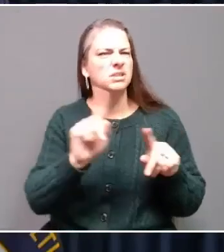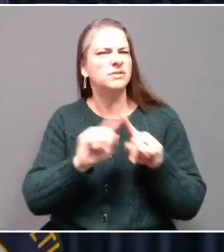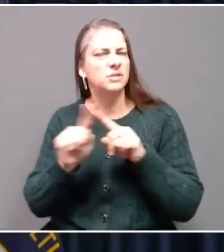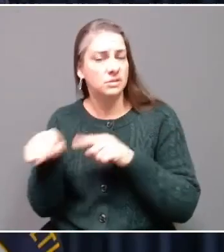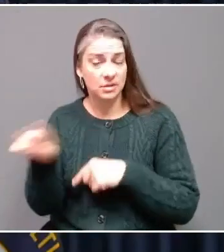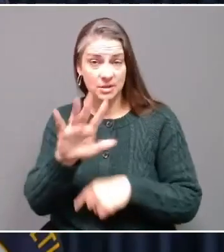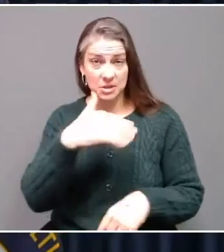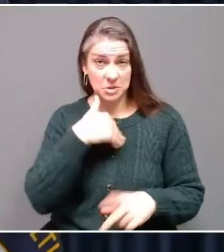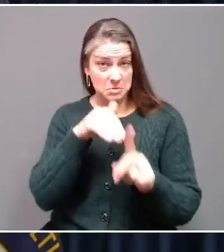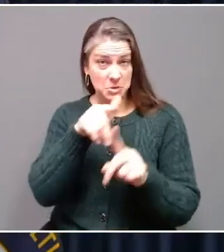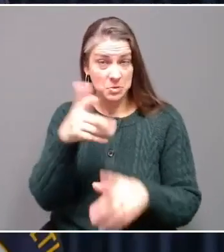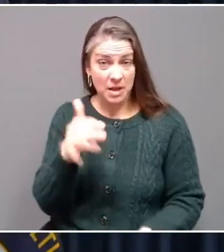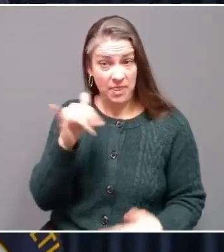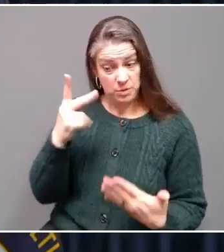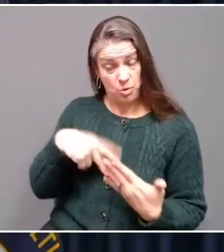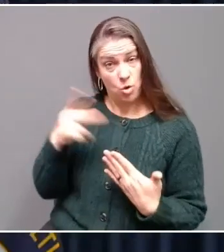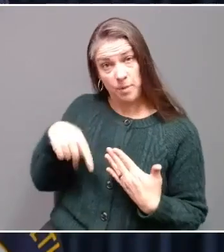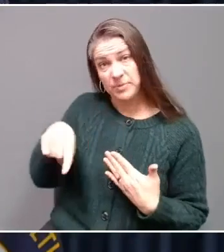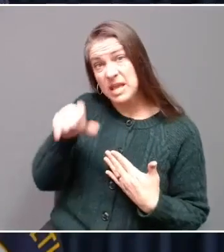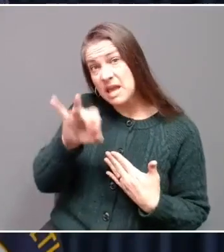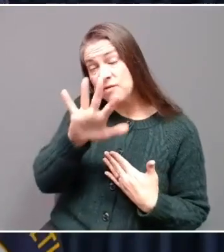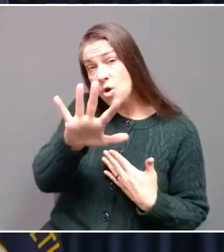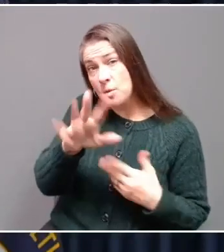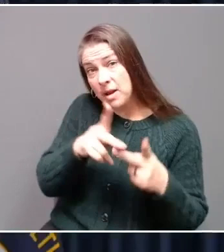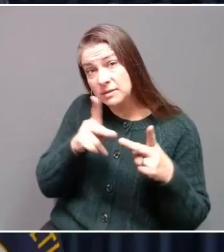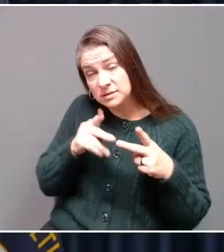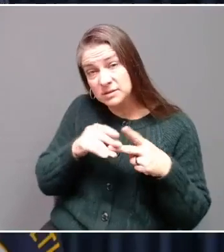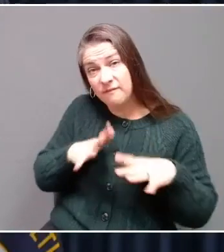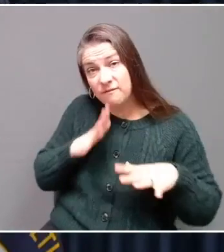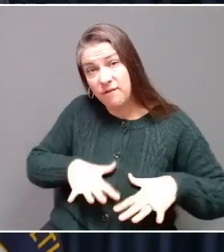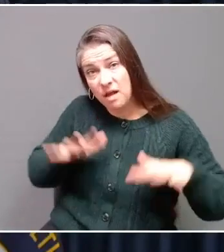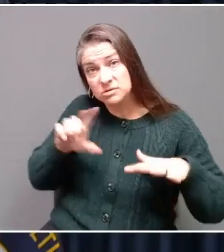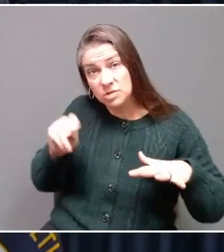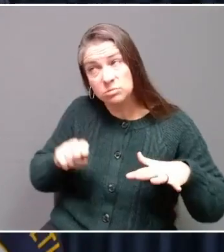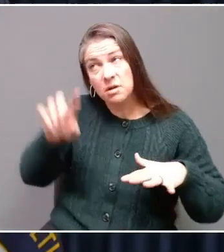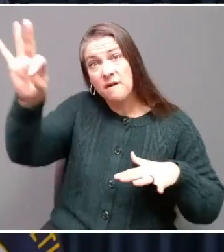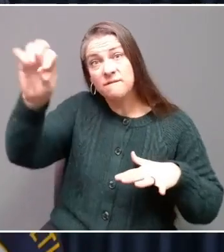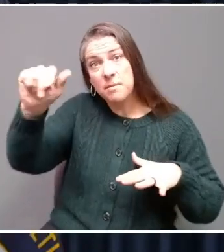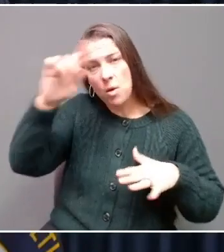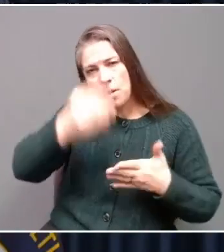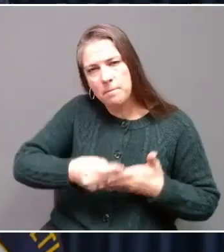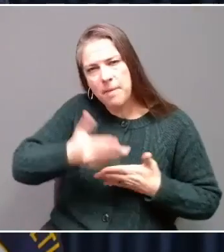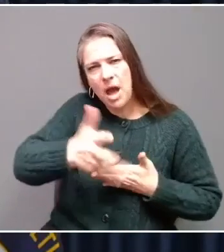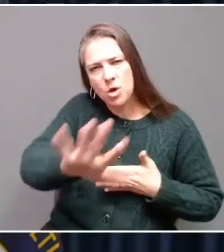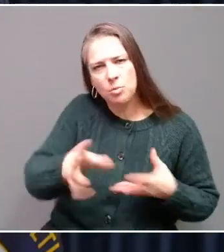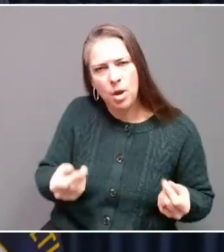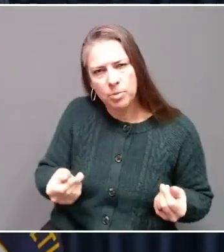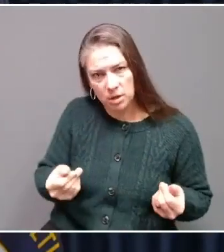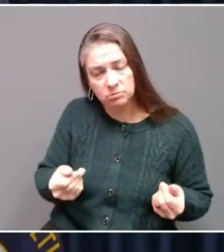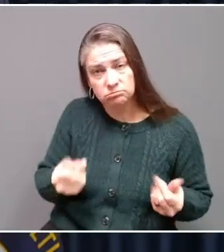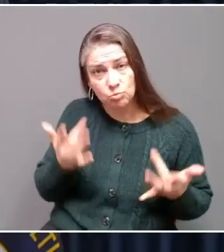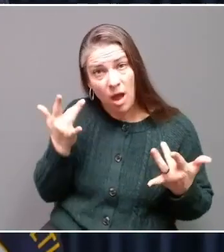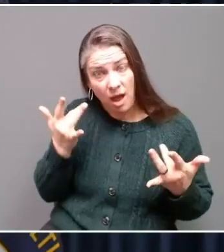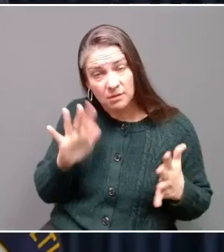where, especially if you are in a flood zone, FEMA will purchase your property to help provide those dollars